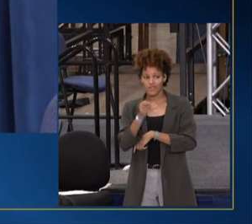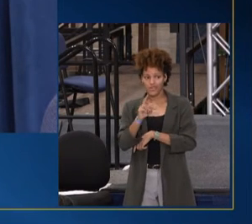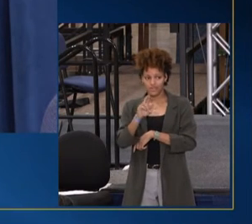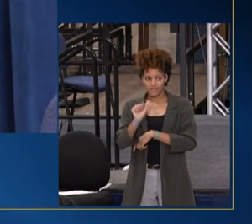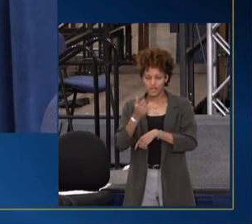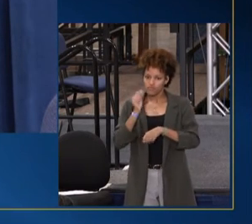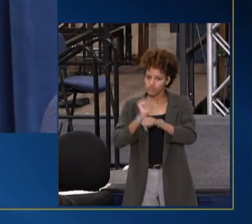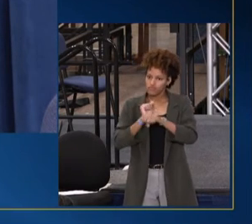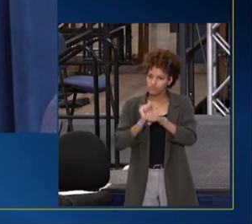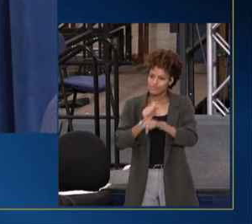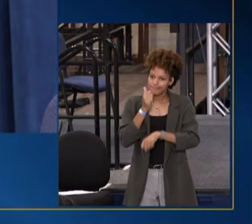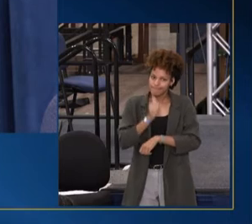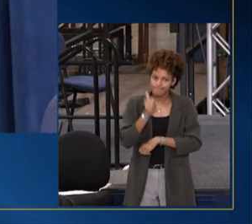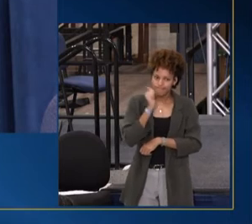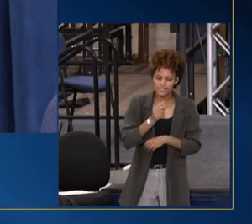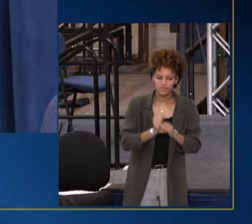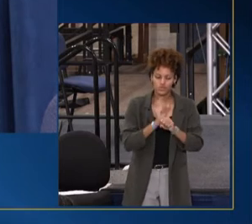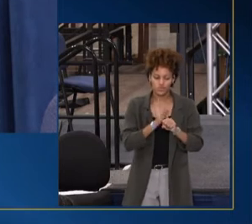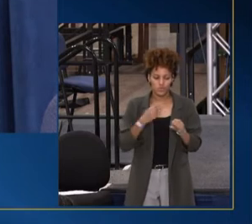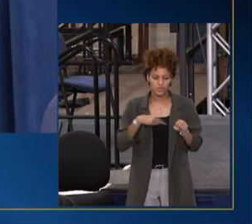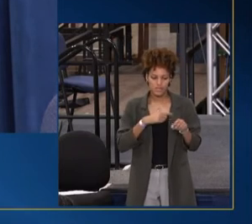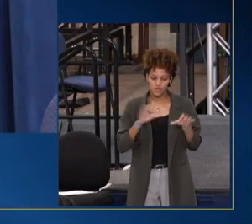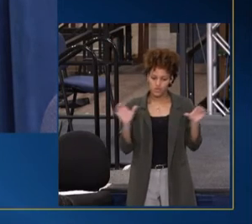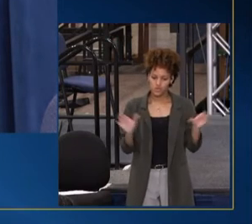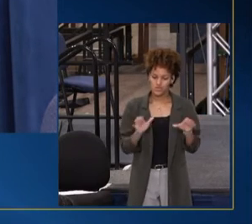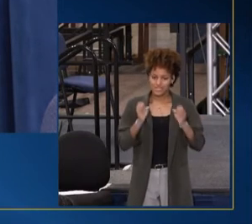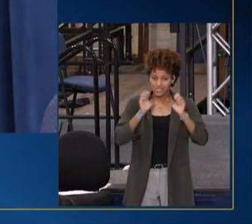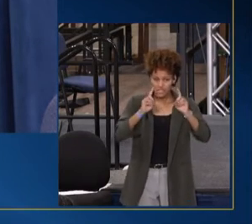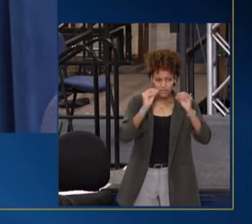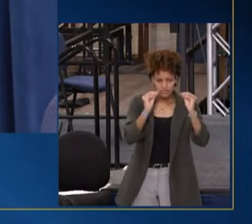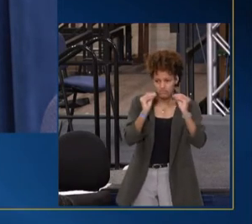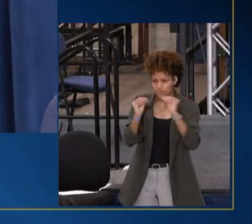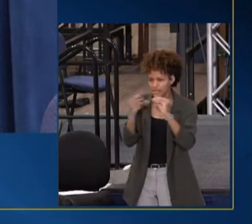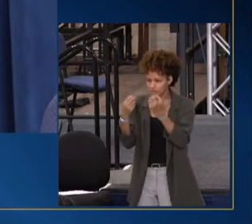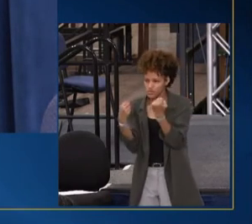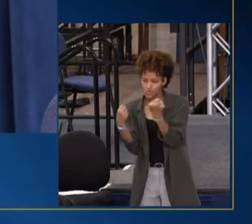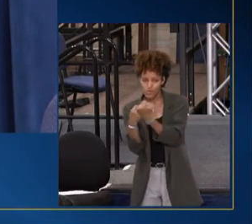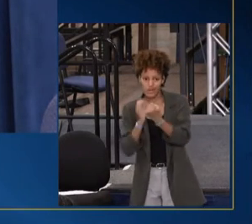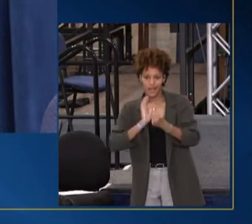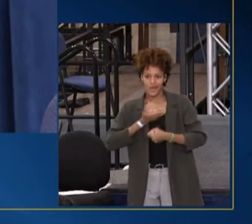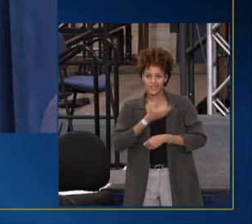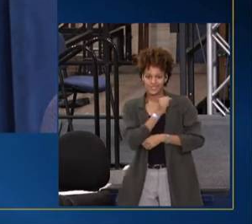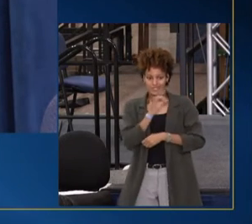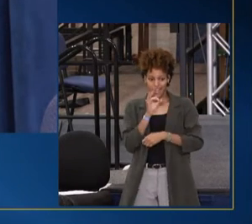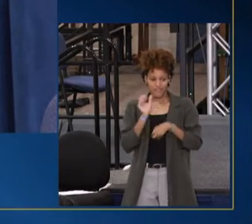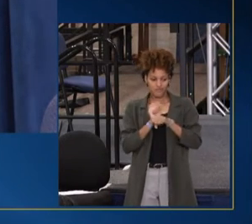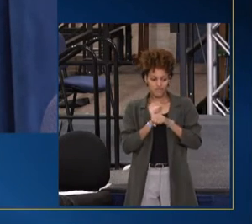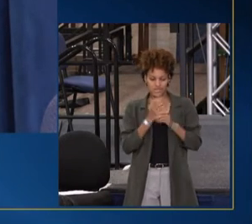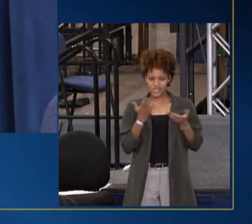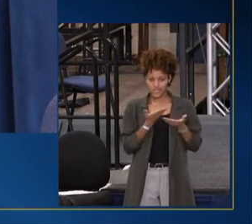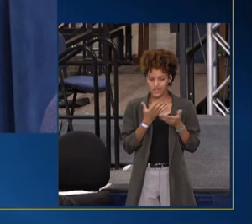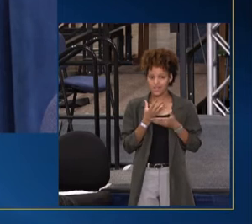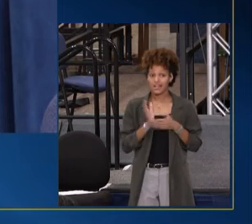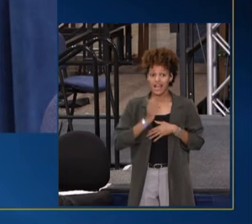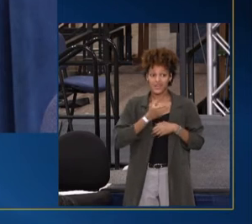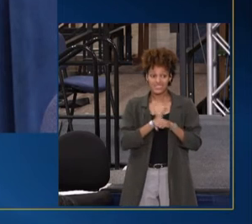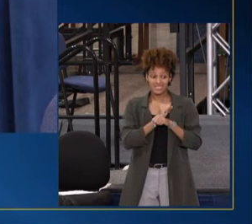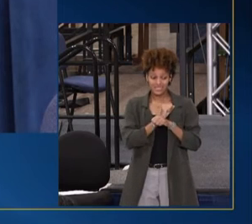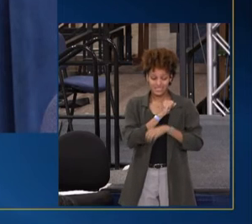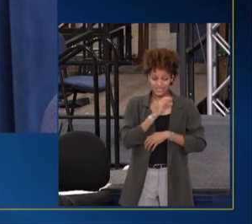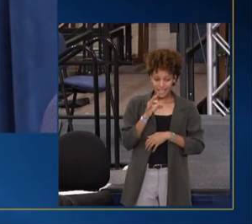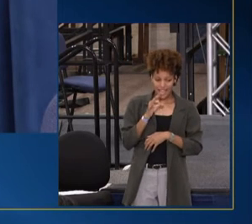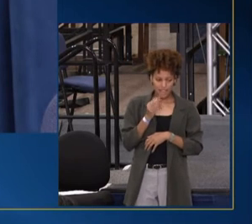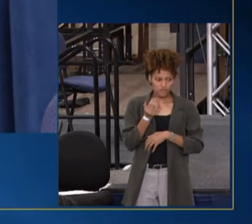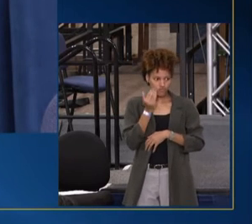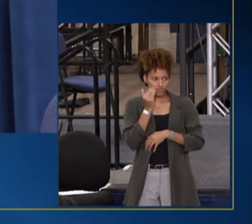day to make sure that we're doing the education and support for our staff so that our staff is as culturally